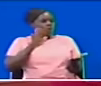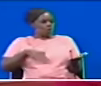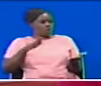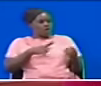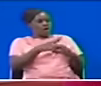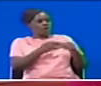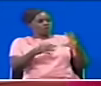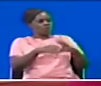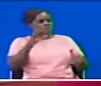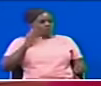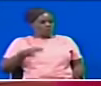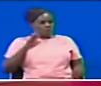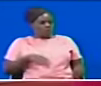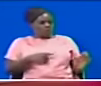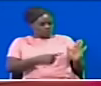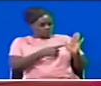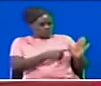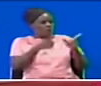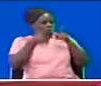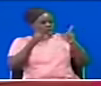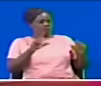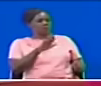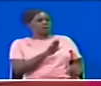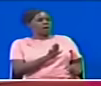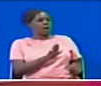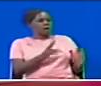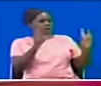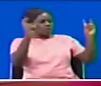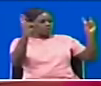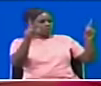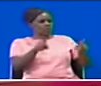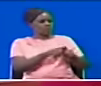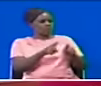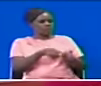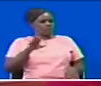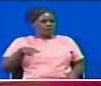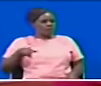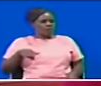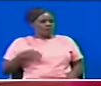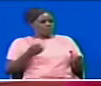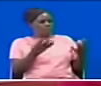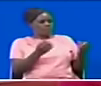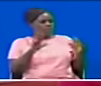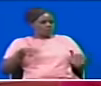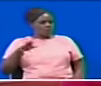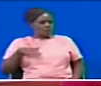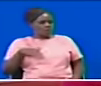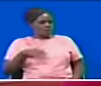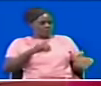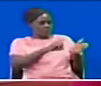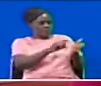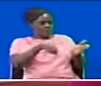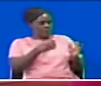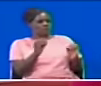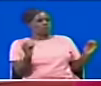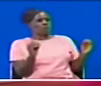as a woman in your, and bringing out your language, you know, and your issues as a woman. But I feel that a lot of women politicians don't brand themselves